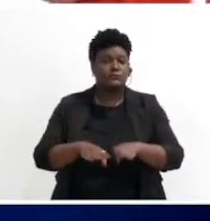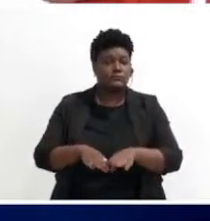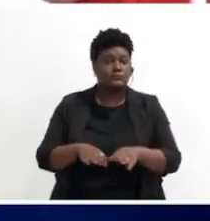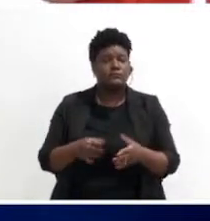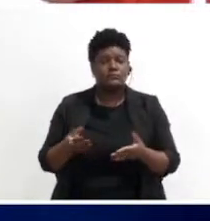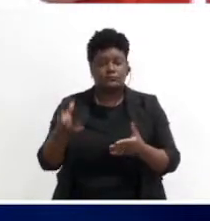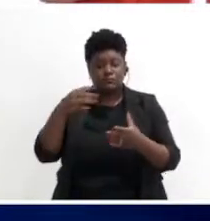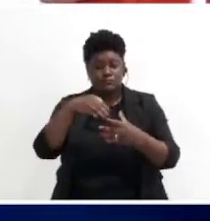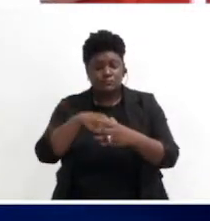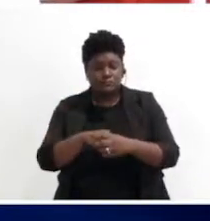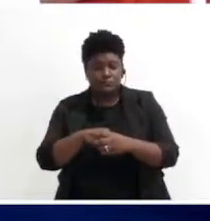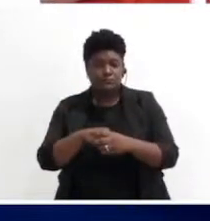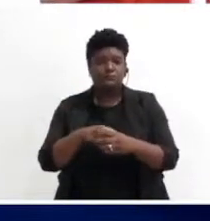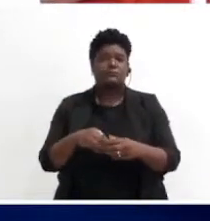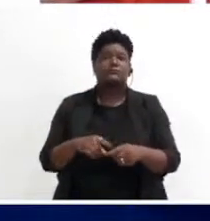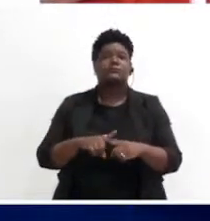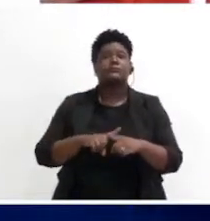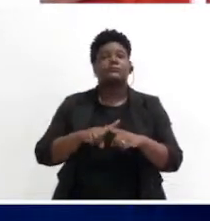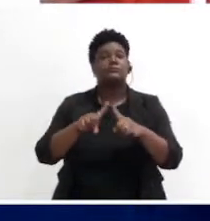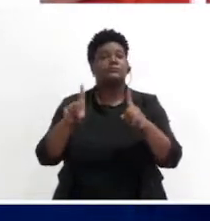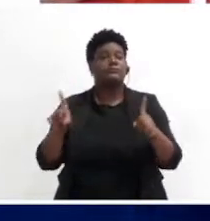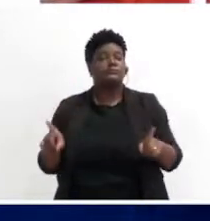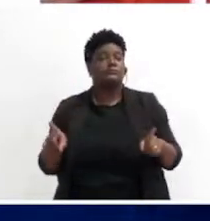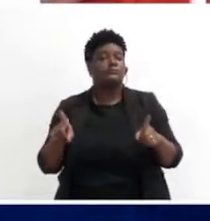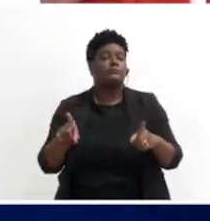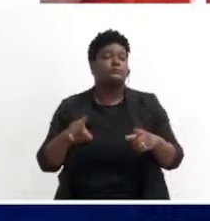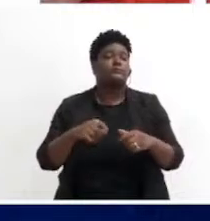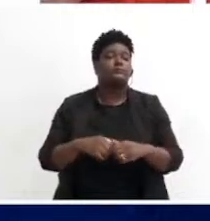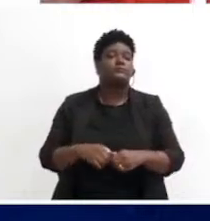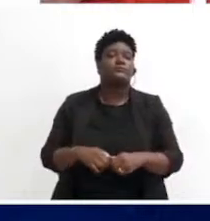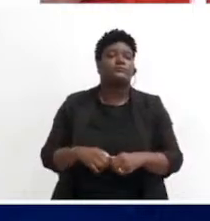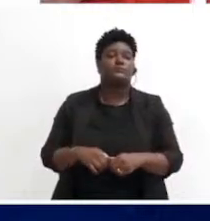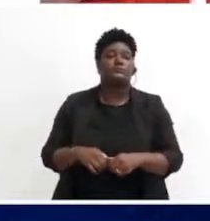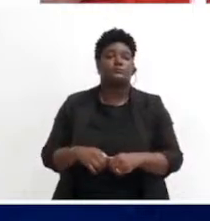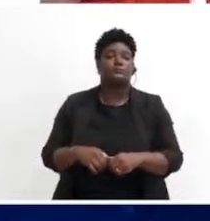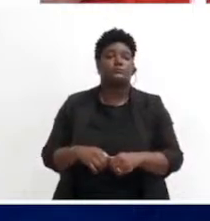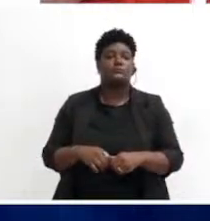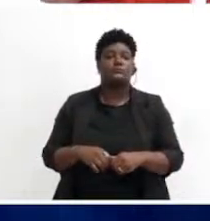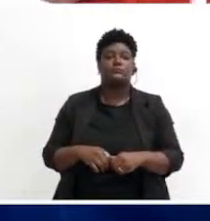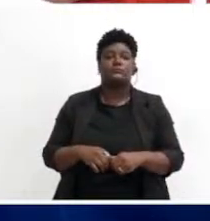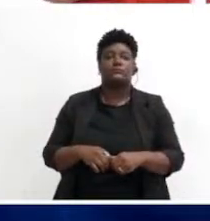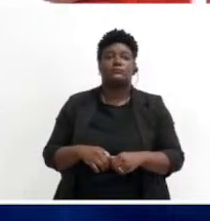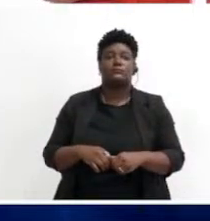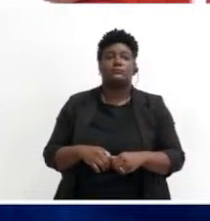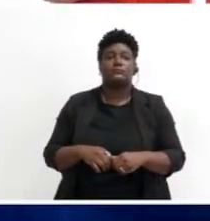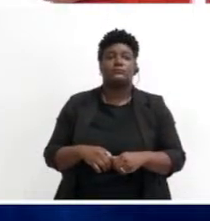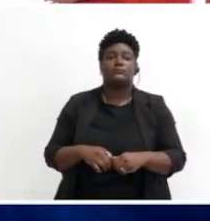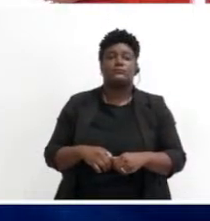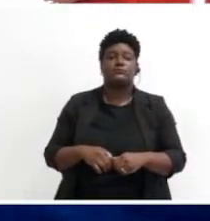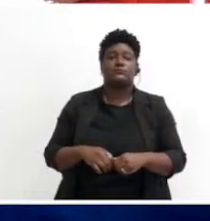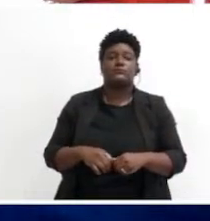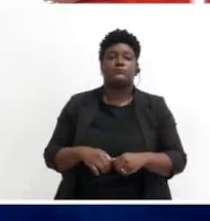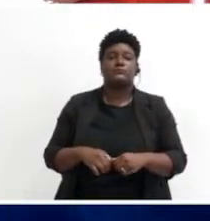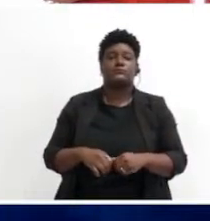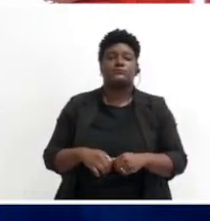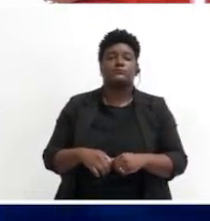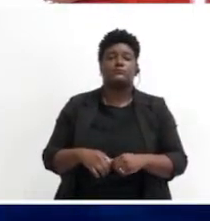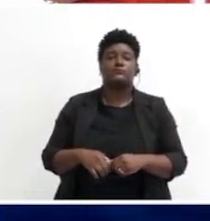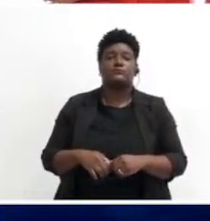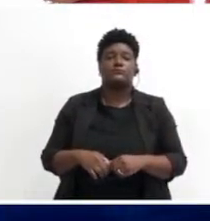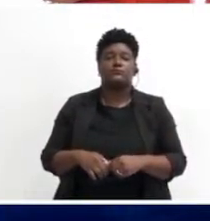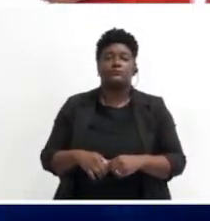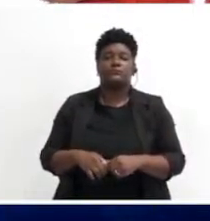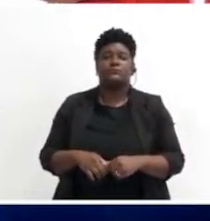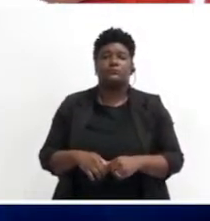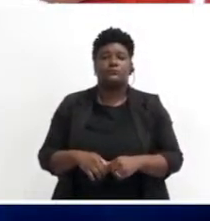hasn't really taken off in the packaging world. It's not widely used,